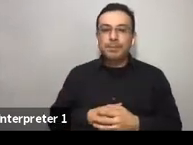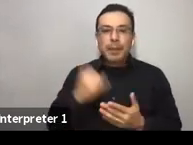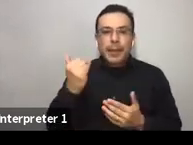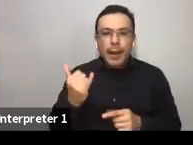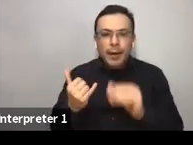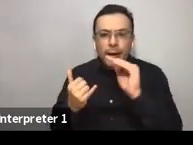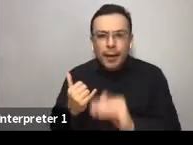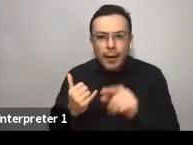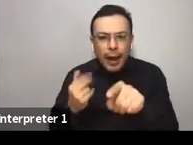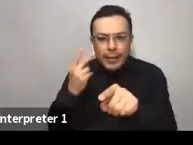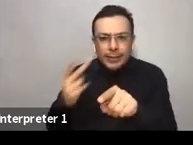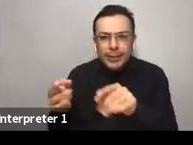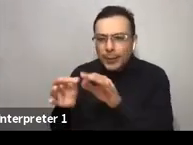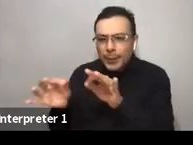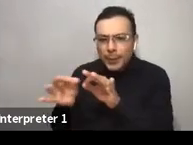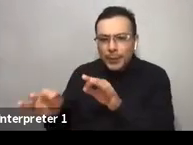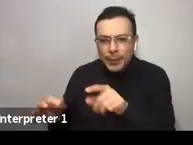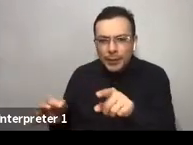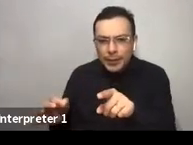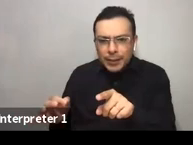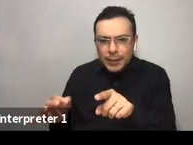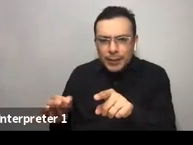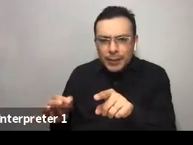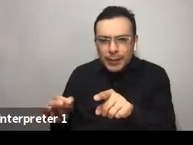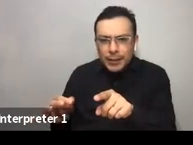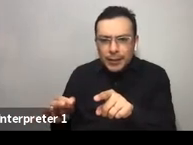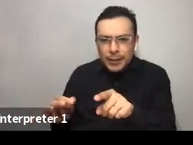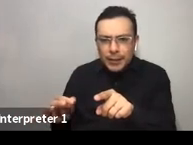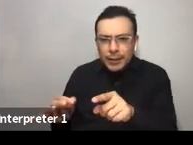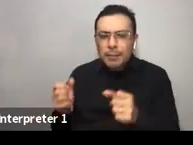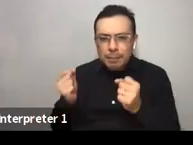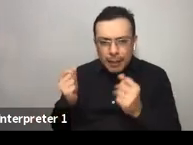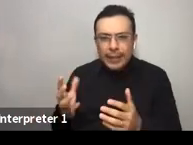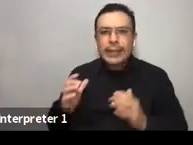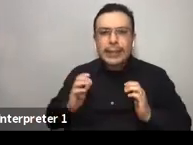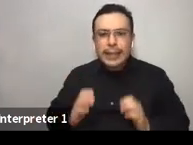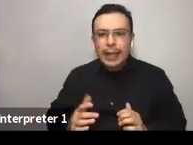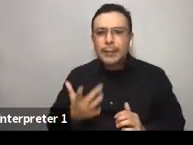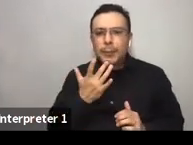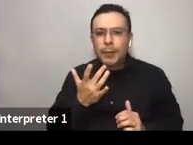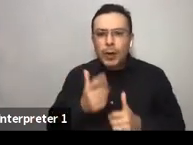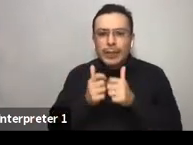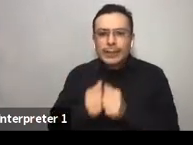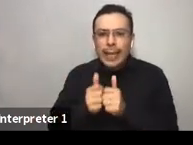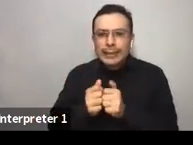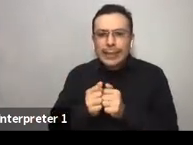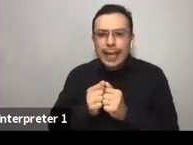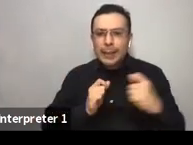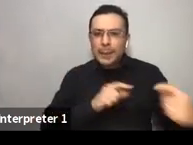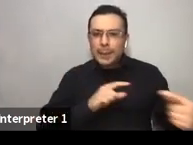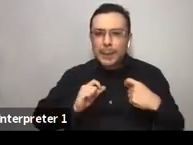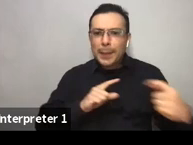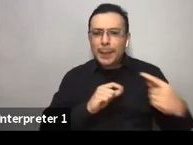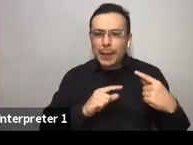information. Are many clients prefer to talk via text? What's the best way to handle it? That's a great